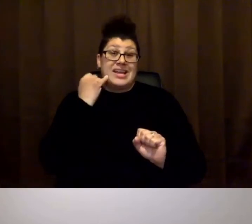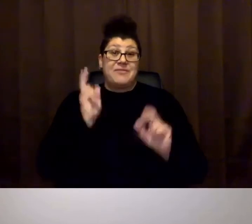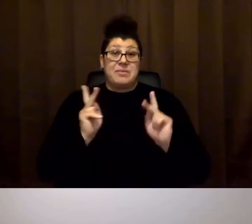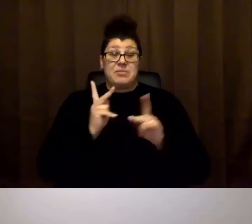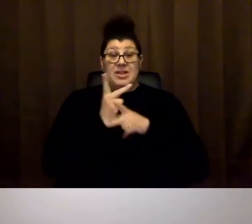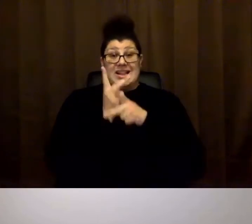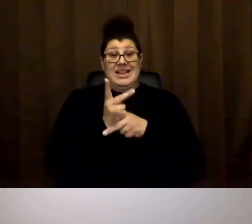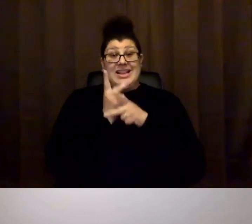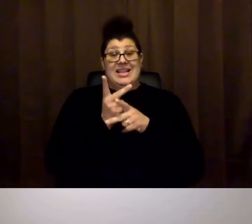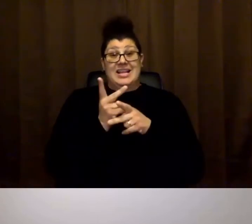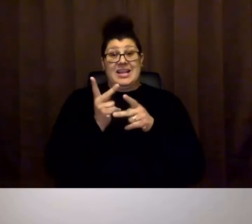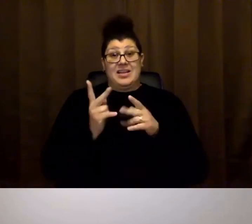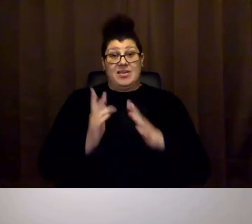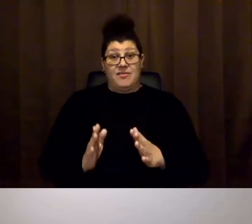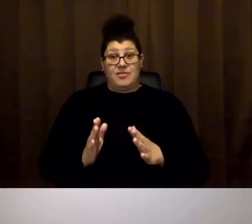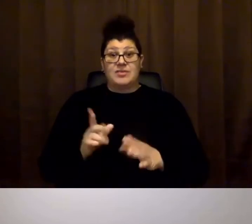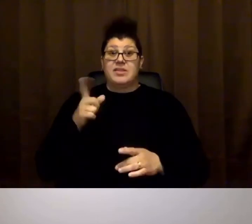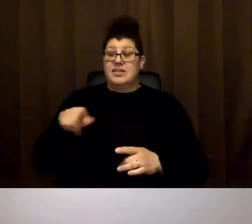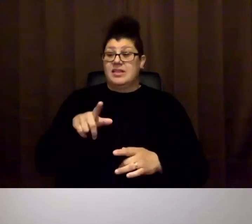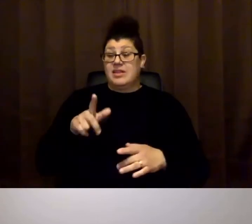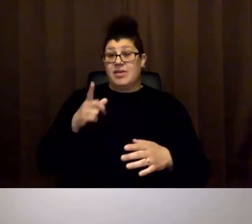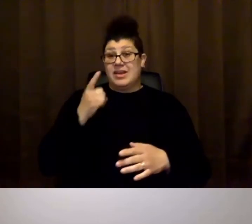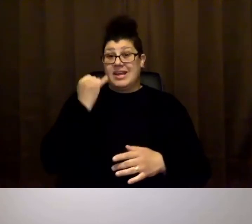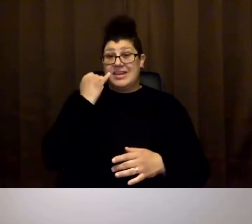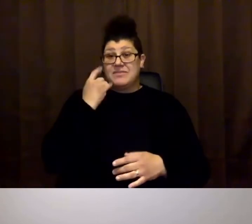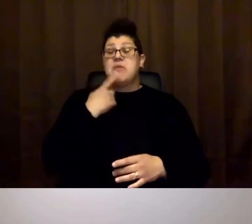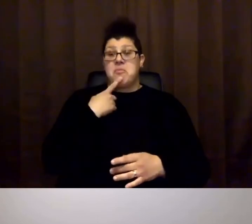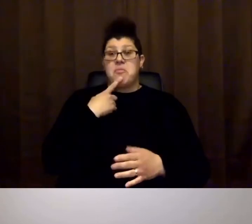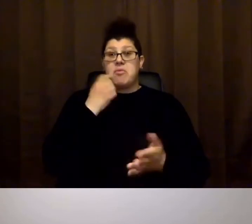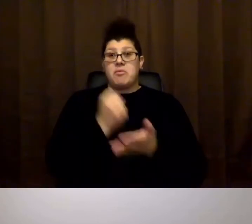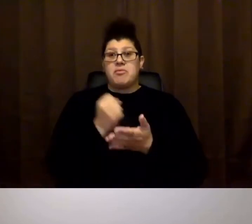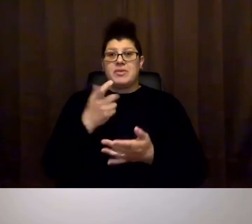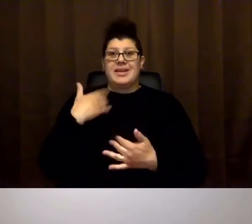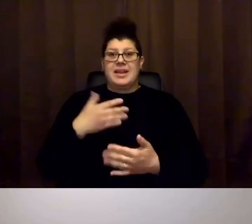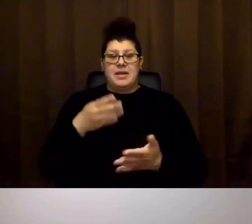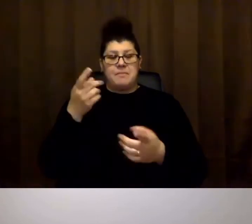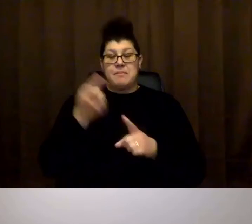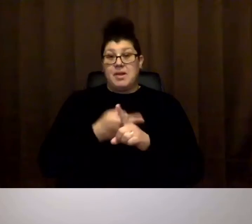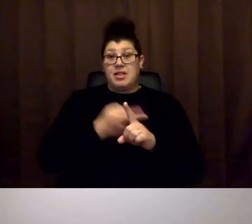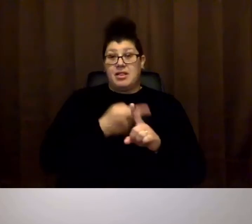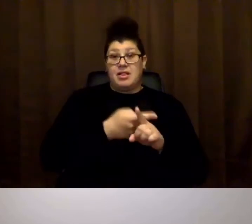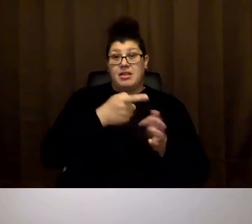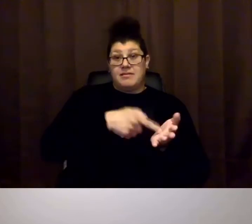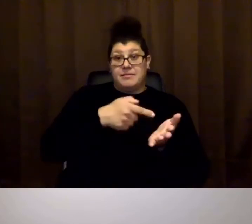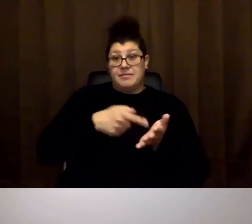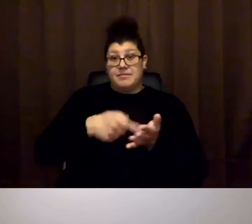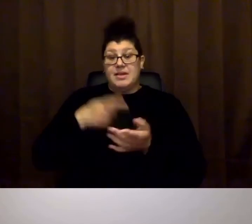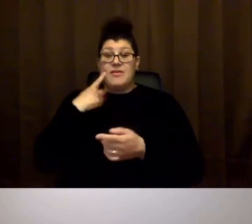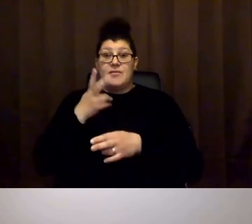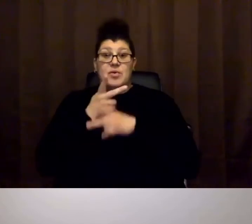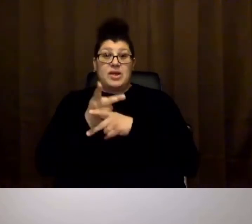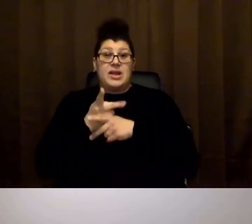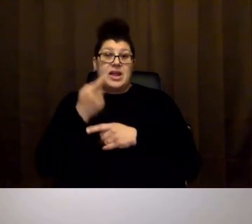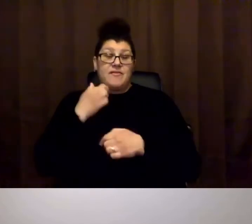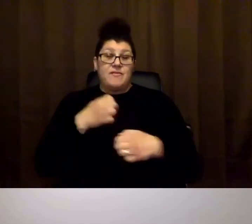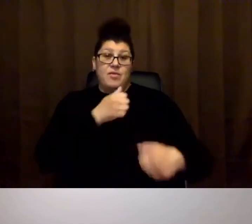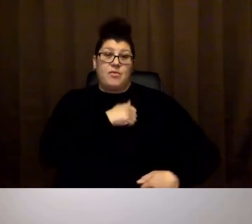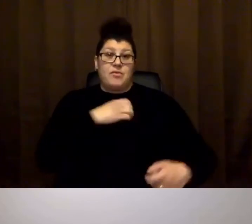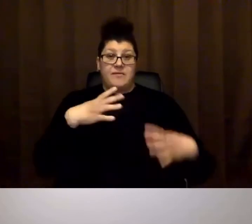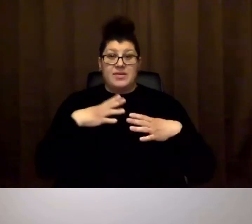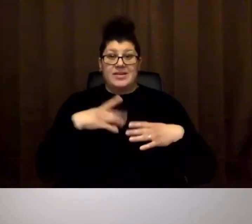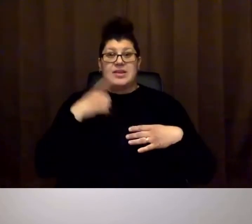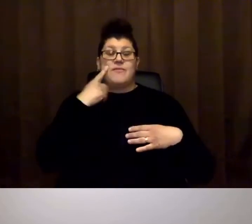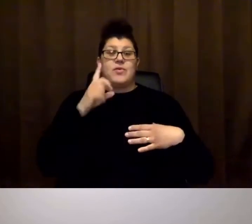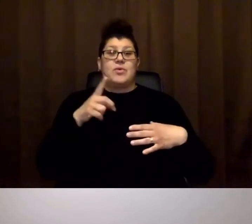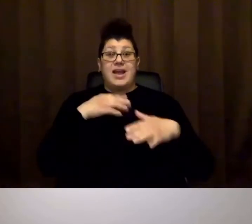that program can receive a monthly stipend for their care of the veteran, access to healthcare